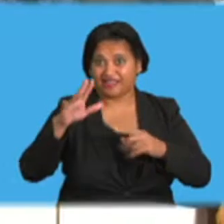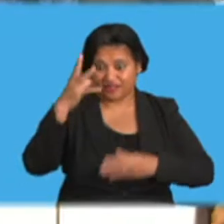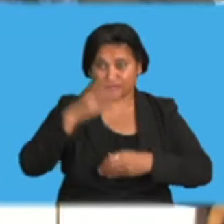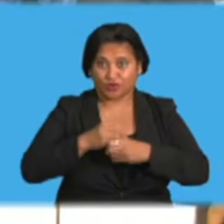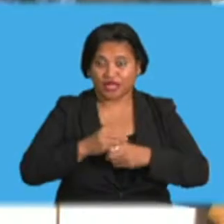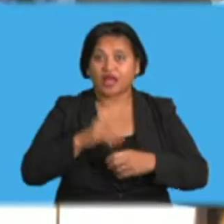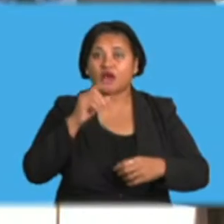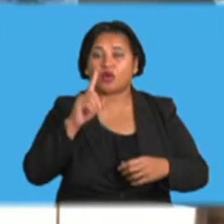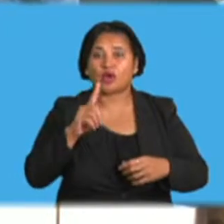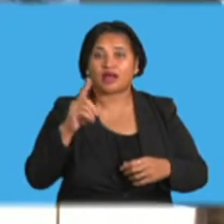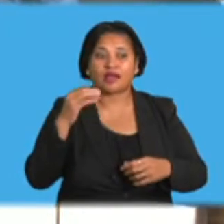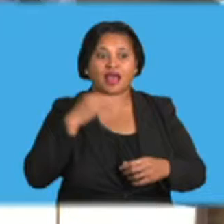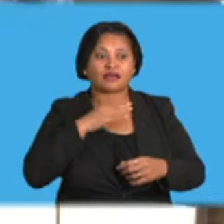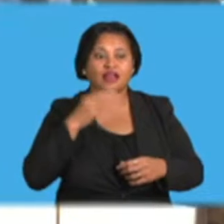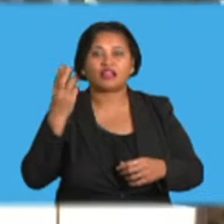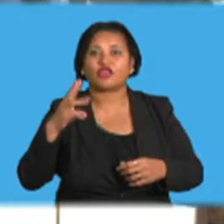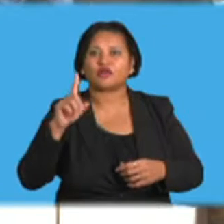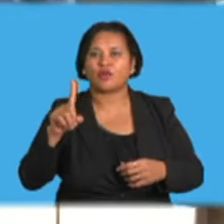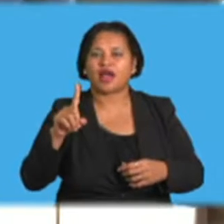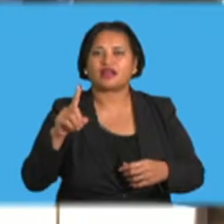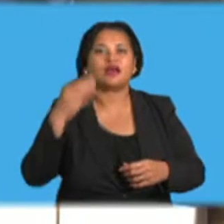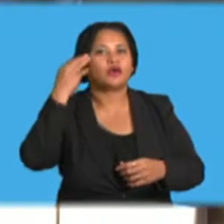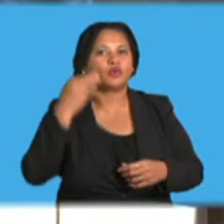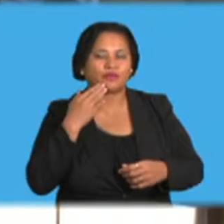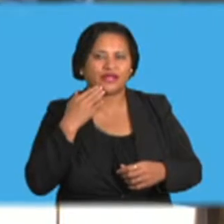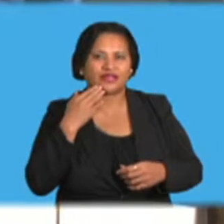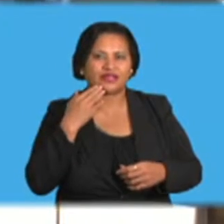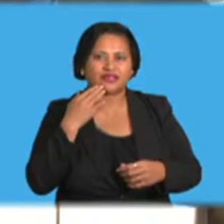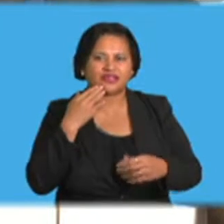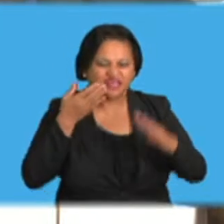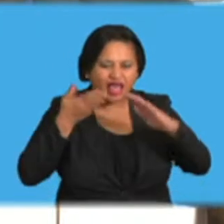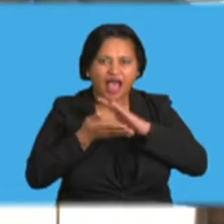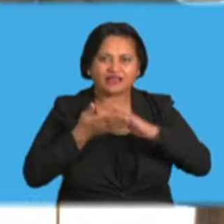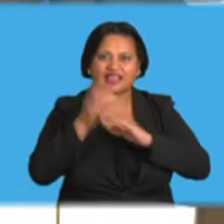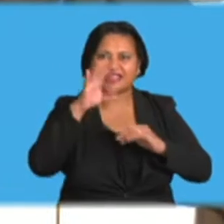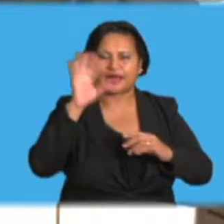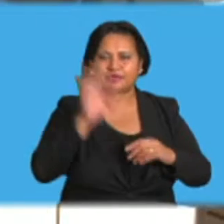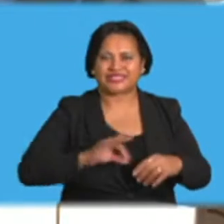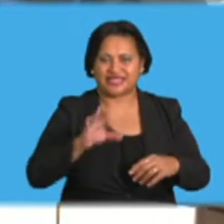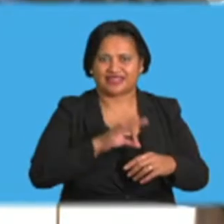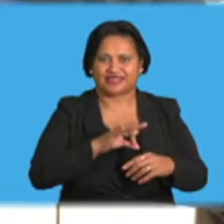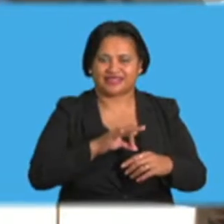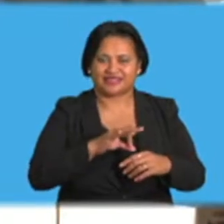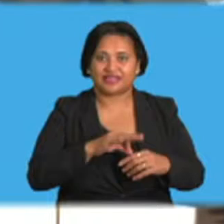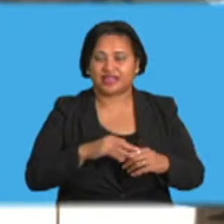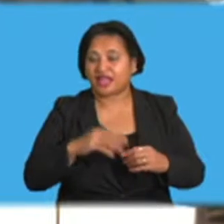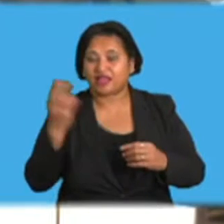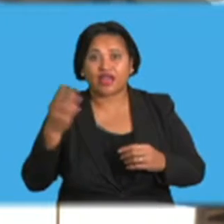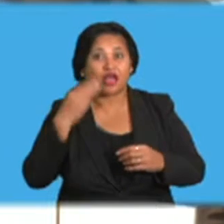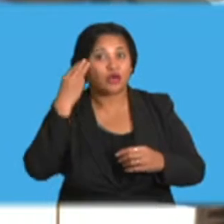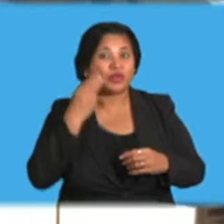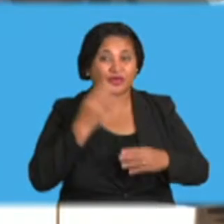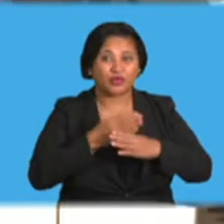them have been female. So that's just slightly below 10% of the total number. The women workers